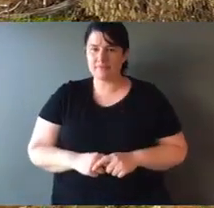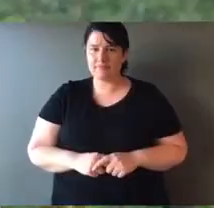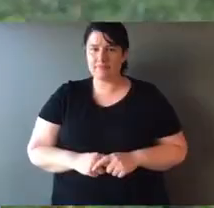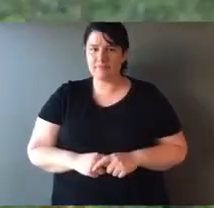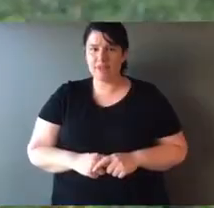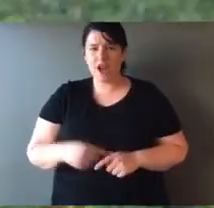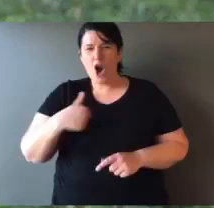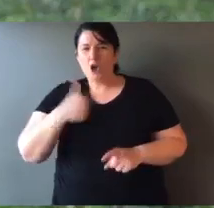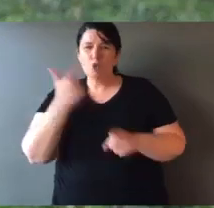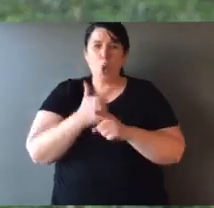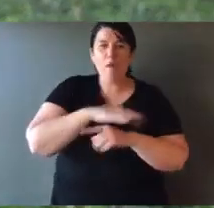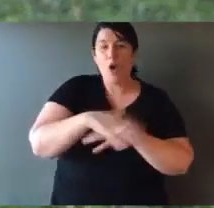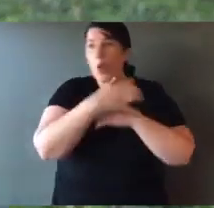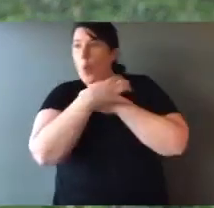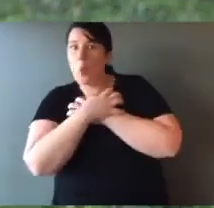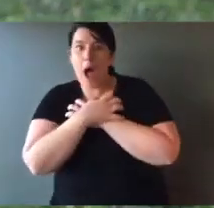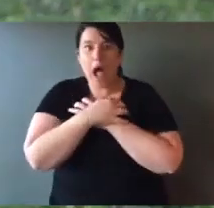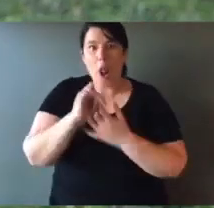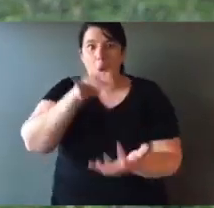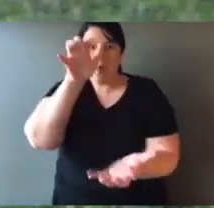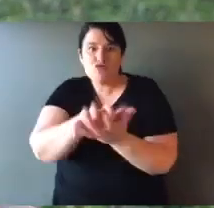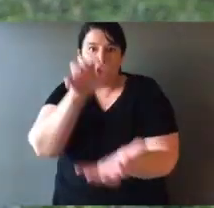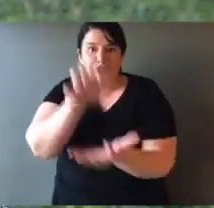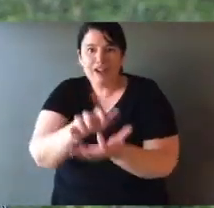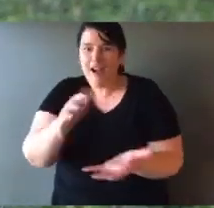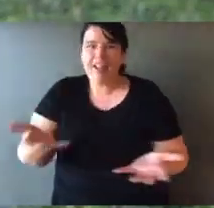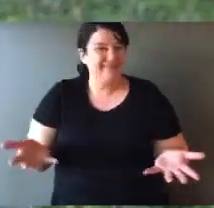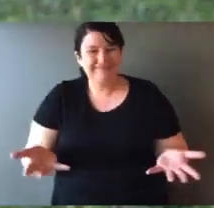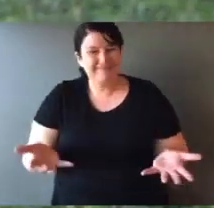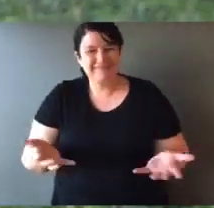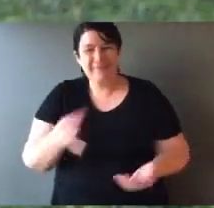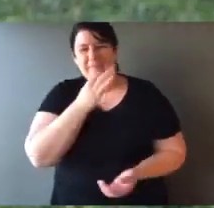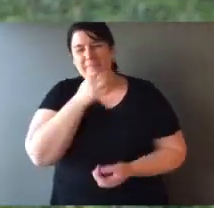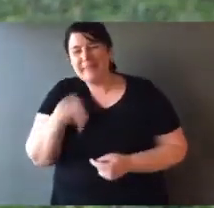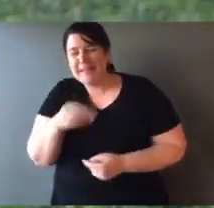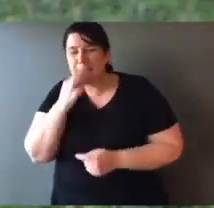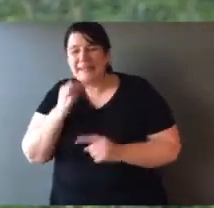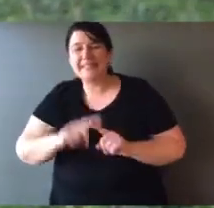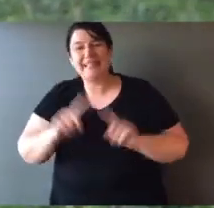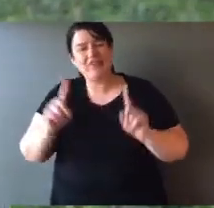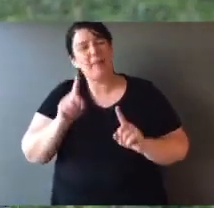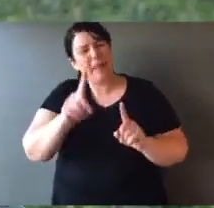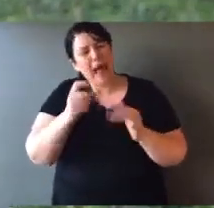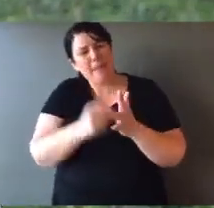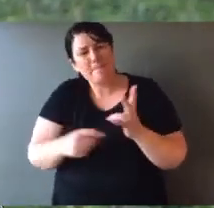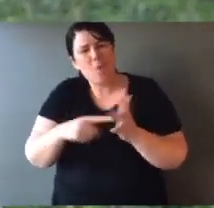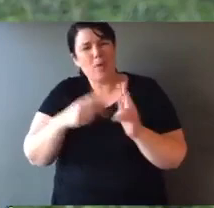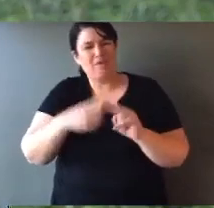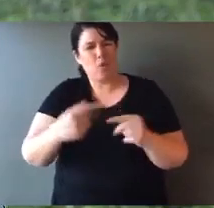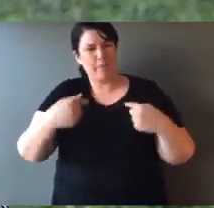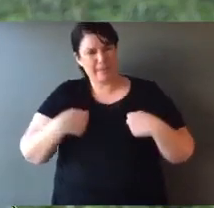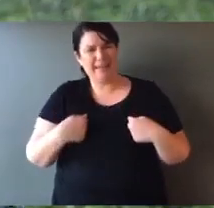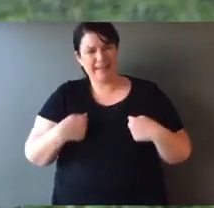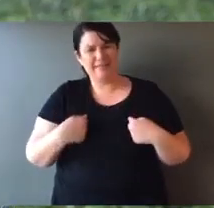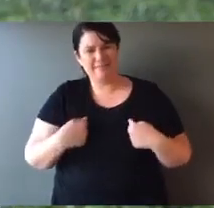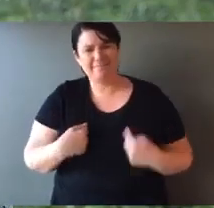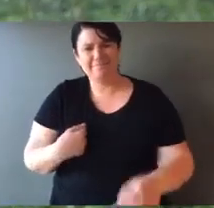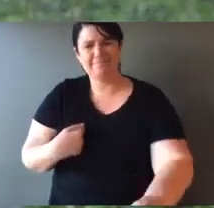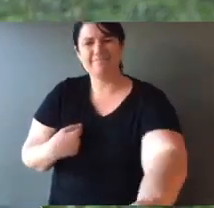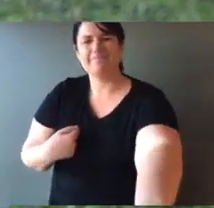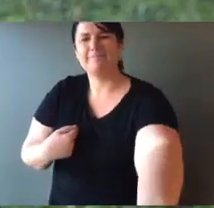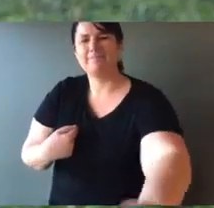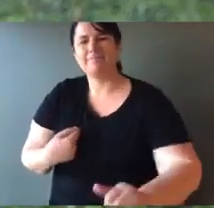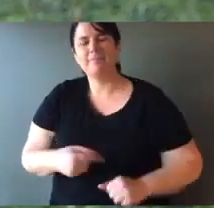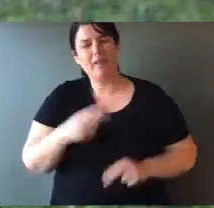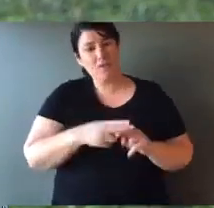necessary. That might not be as much fun as talking about a koala or a crocodile, but it's something that's really important to me and really